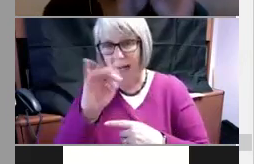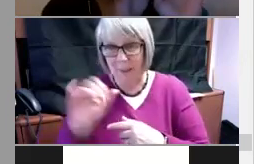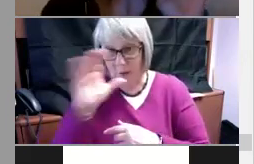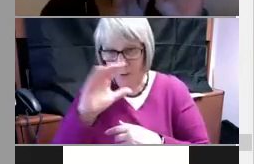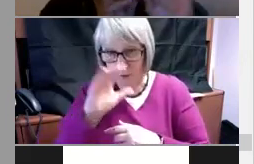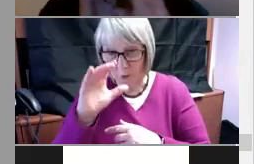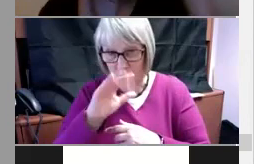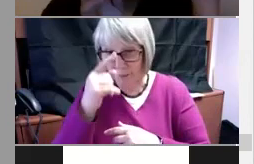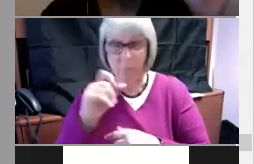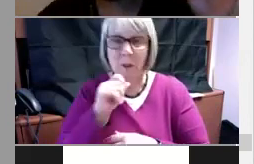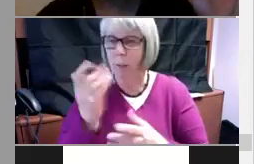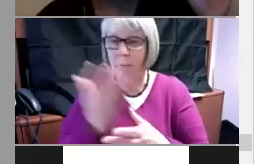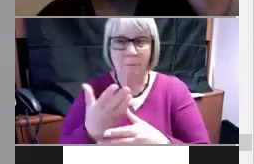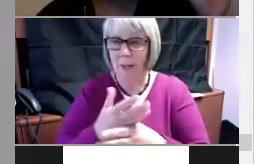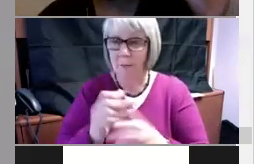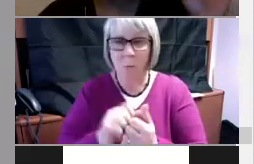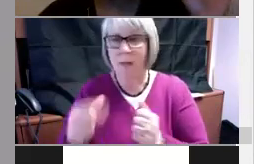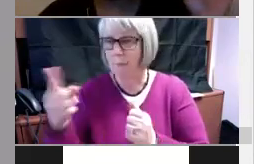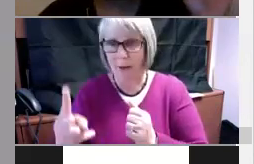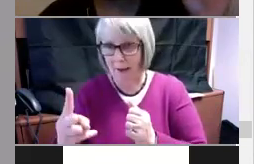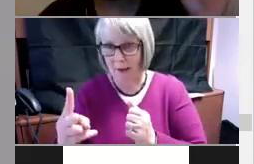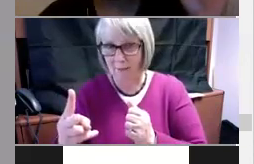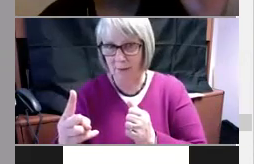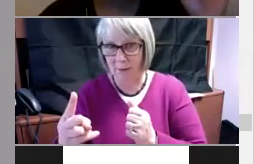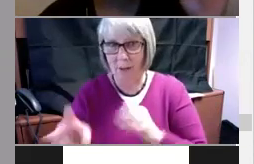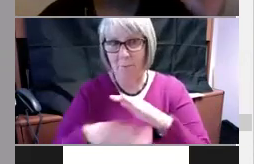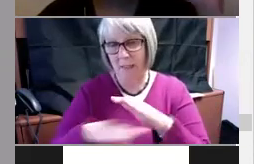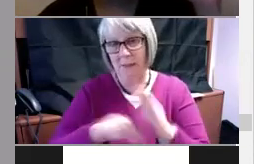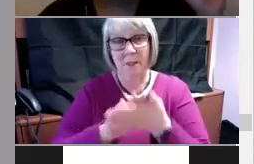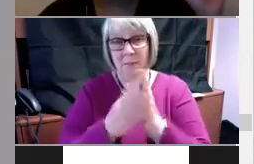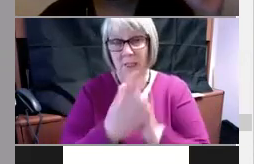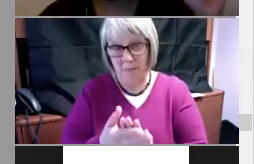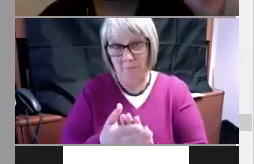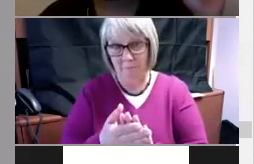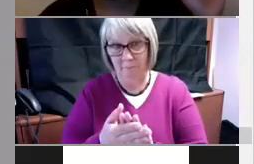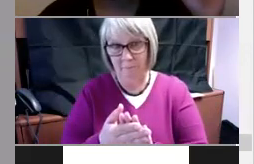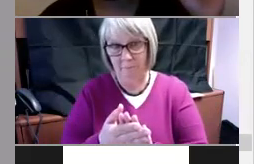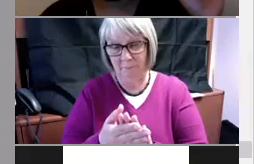we are not bothered with the other half, it basically became